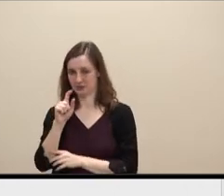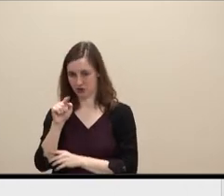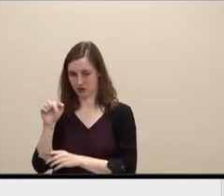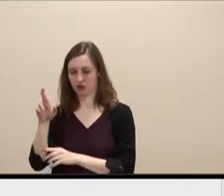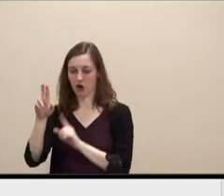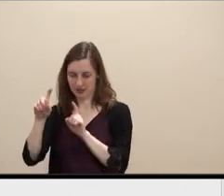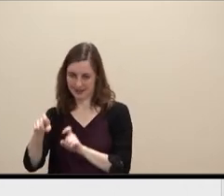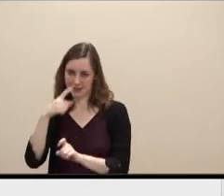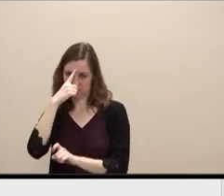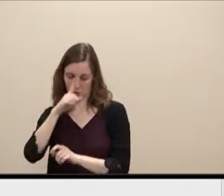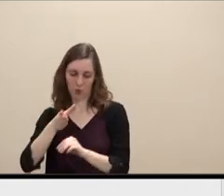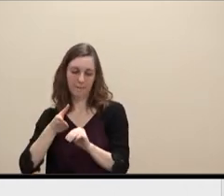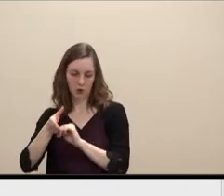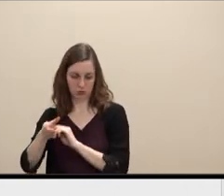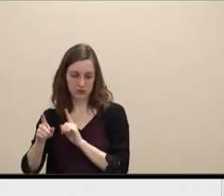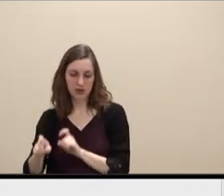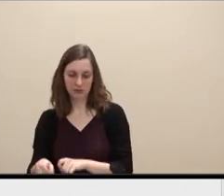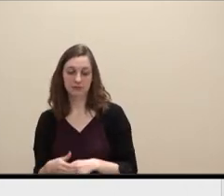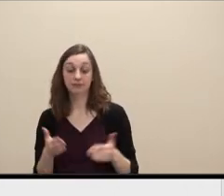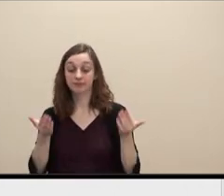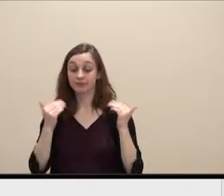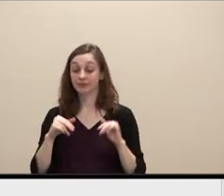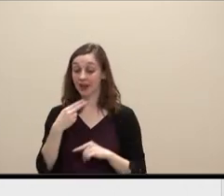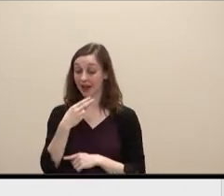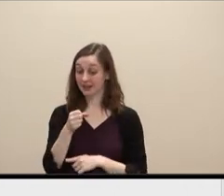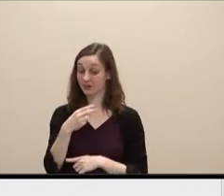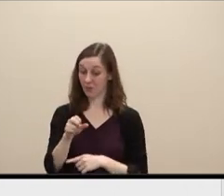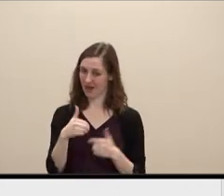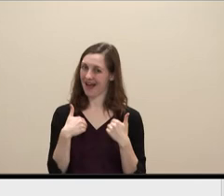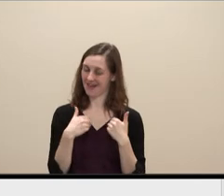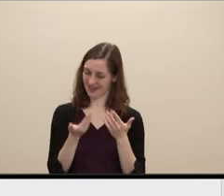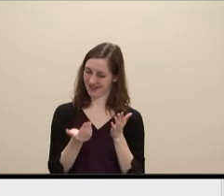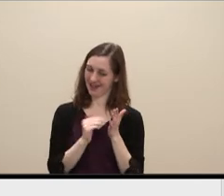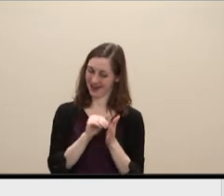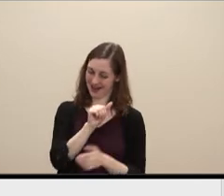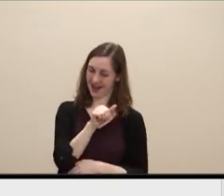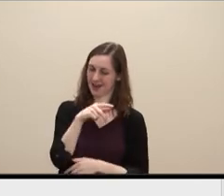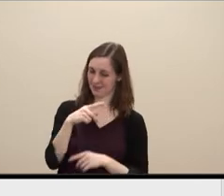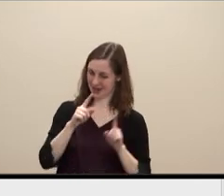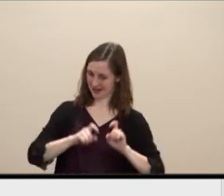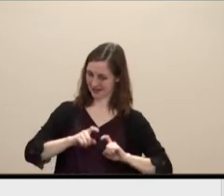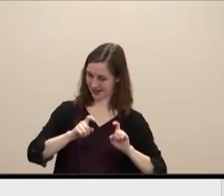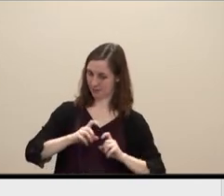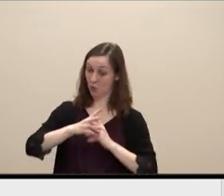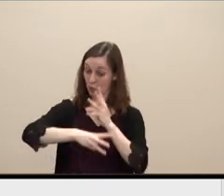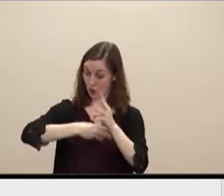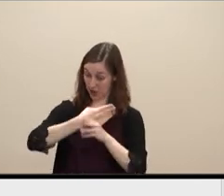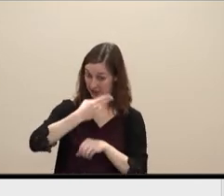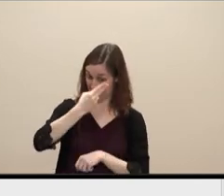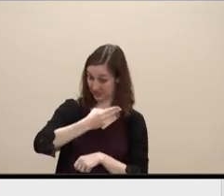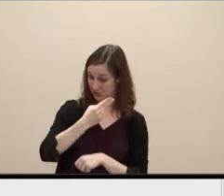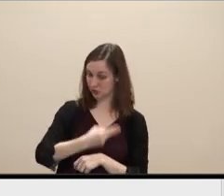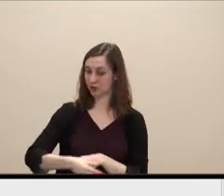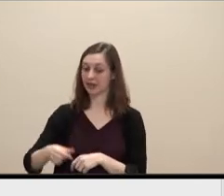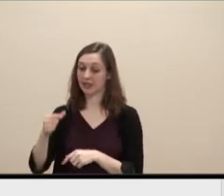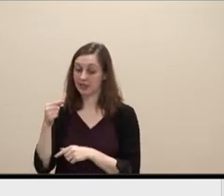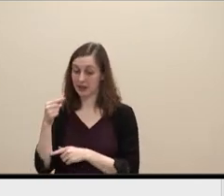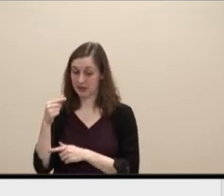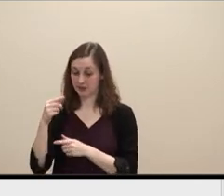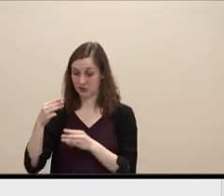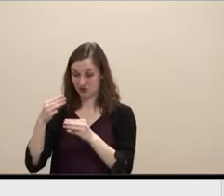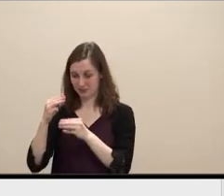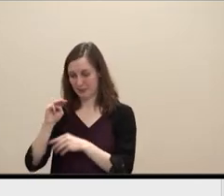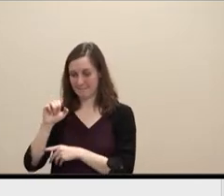AP exams for social studies for world history and geography, and then for end of course exams, we have the U.S. history test that we can